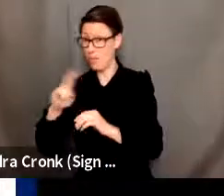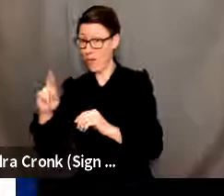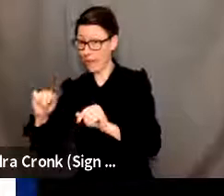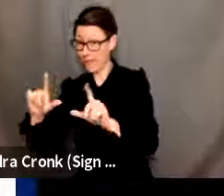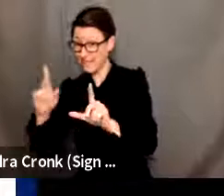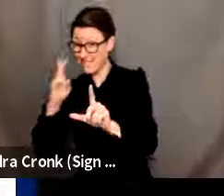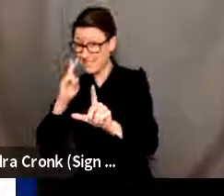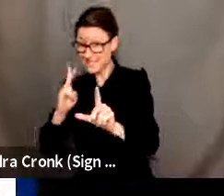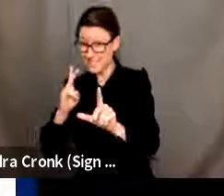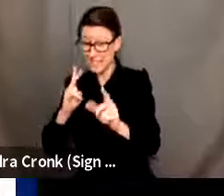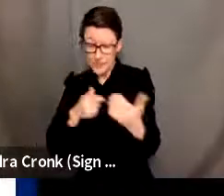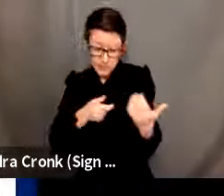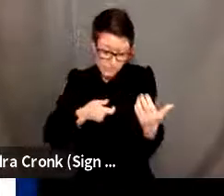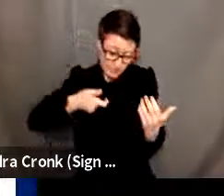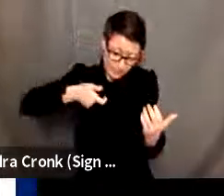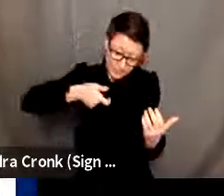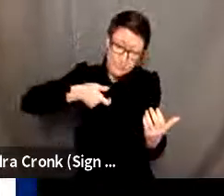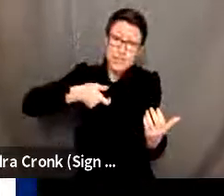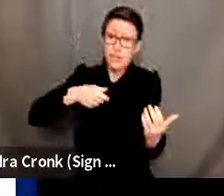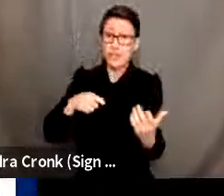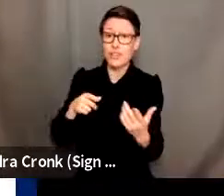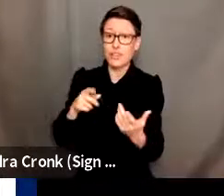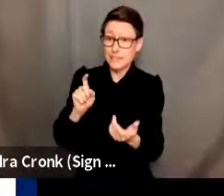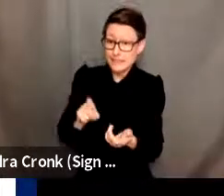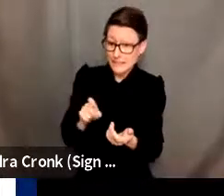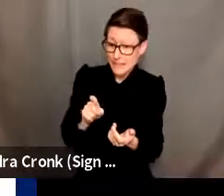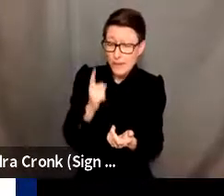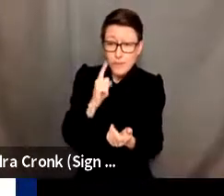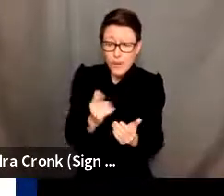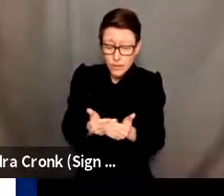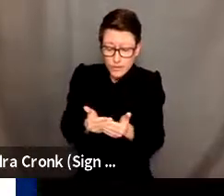feed cats and some people to take cats home.